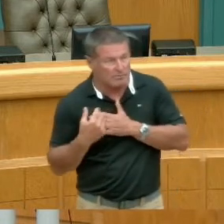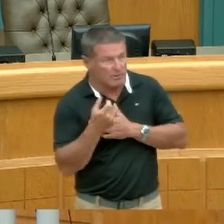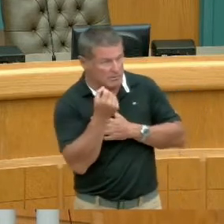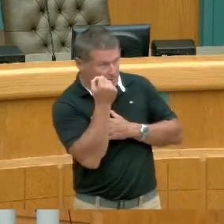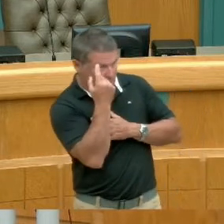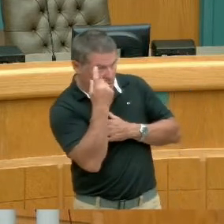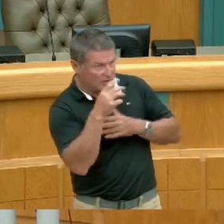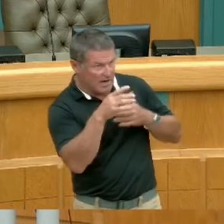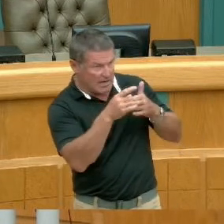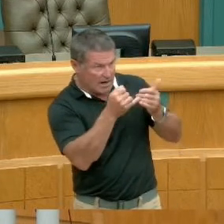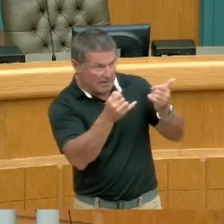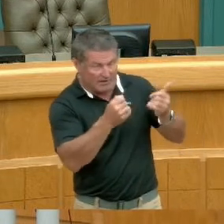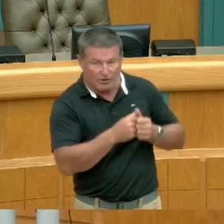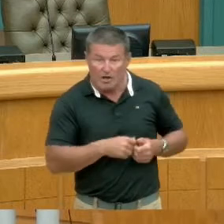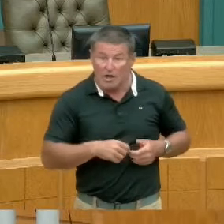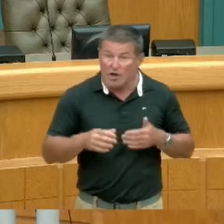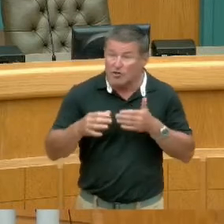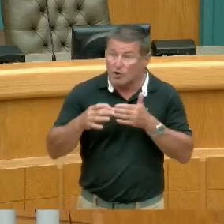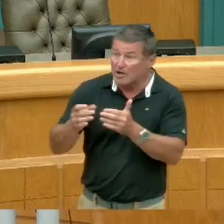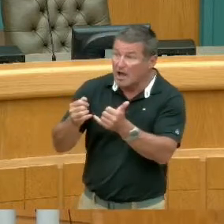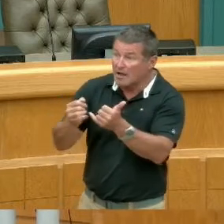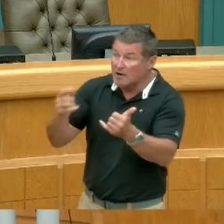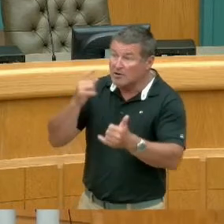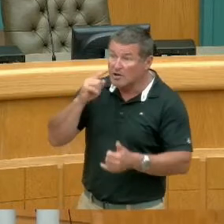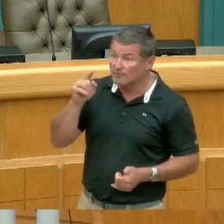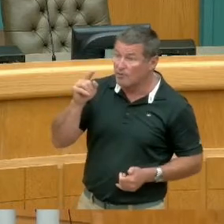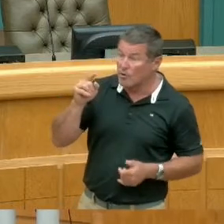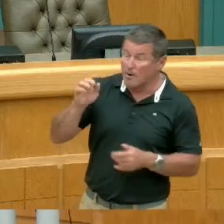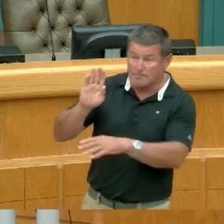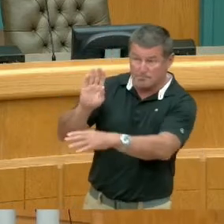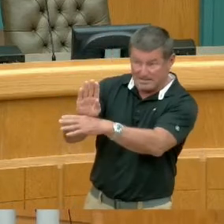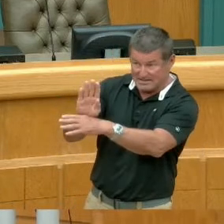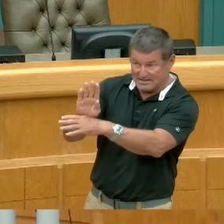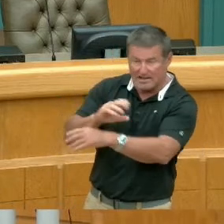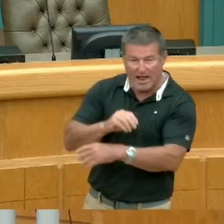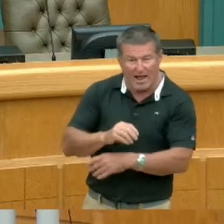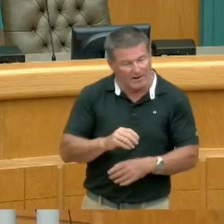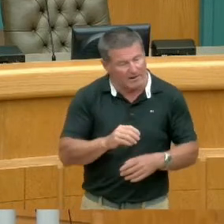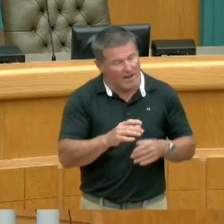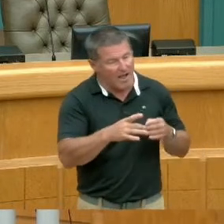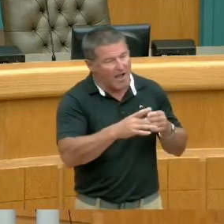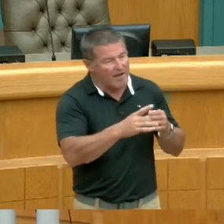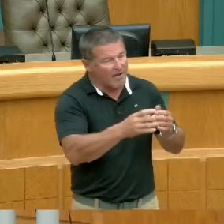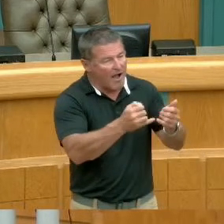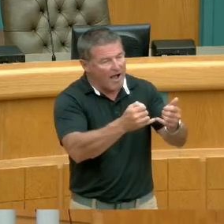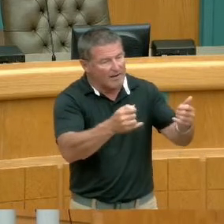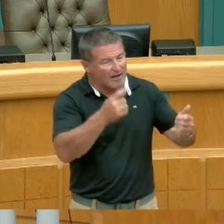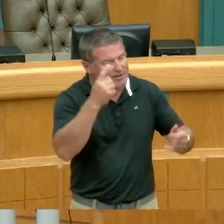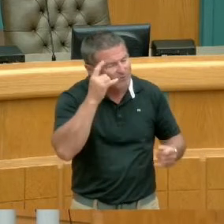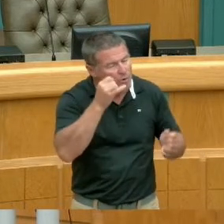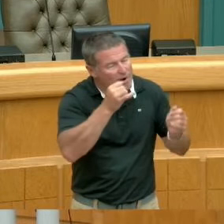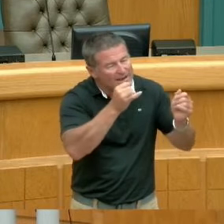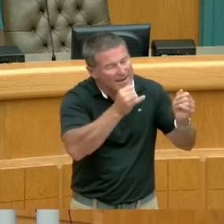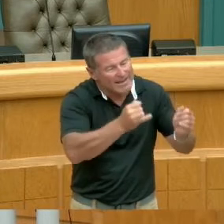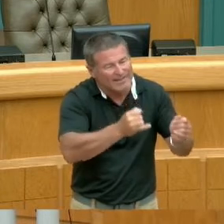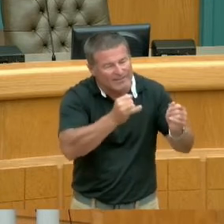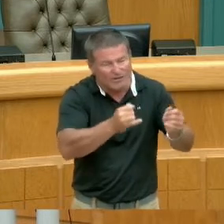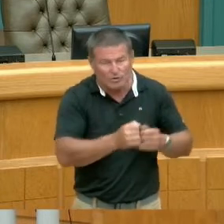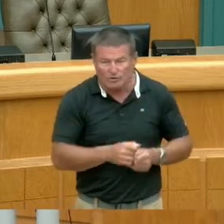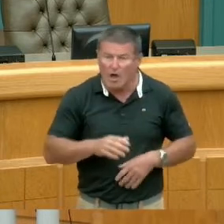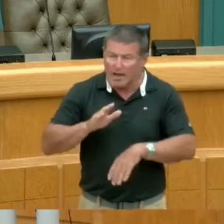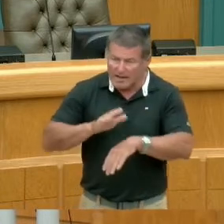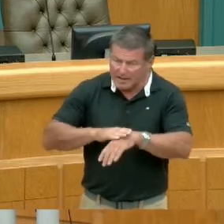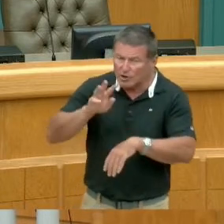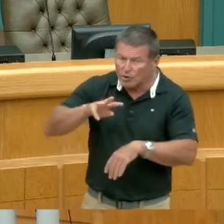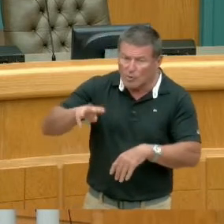for you, and there's guidelines for the businesses. And so while they're published online and we want you to go to the website,